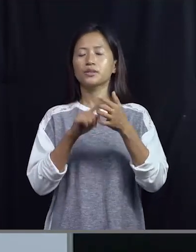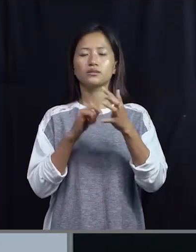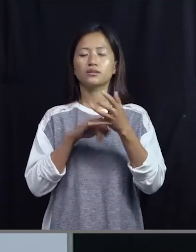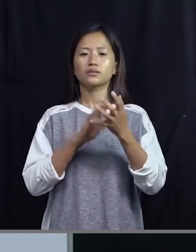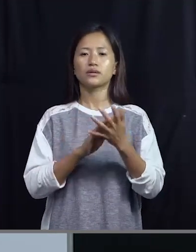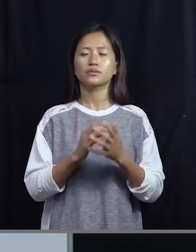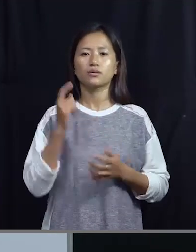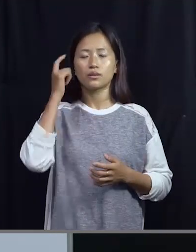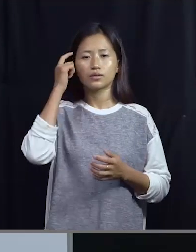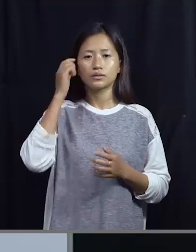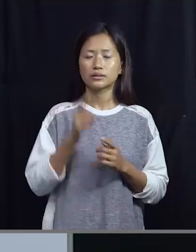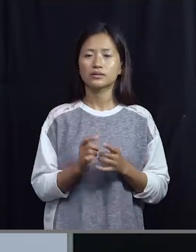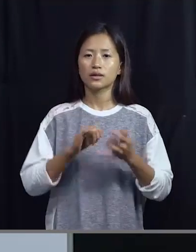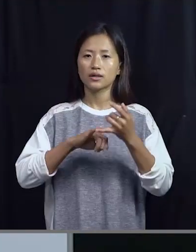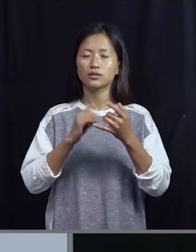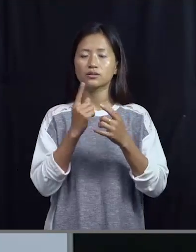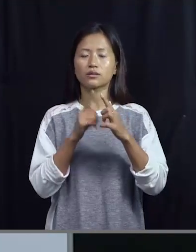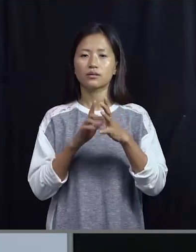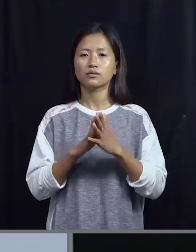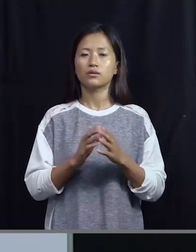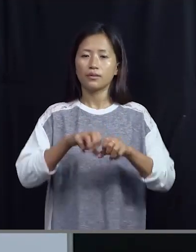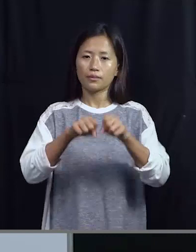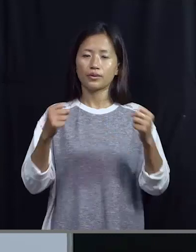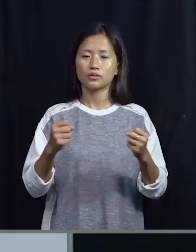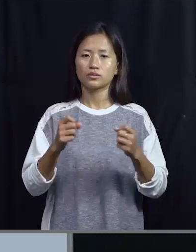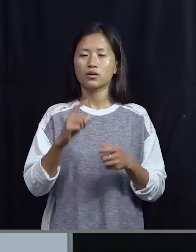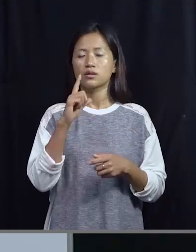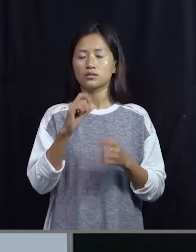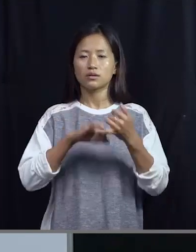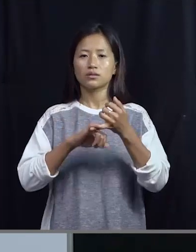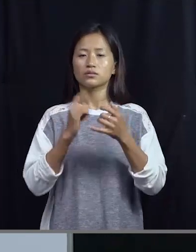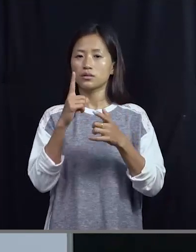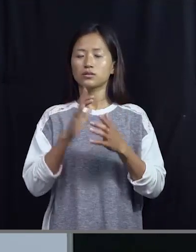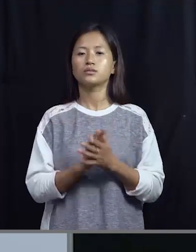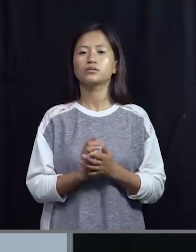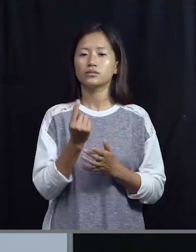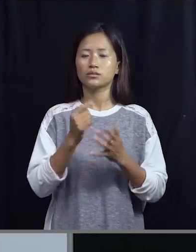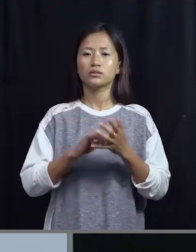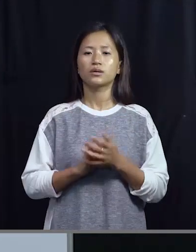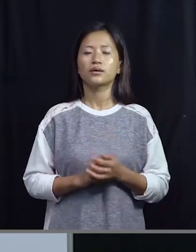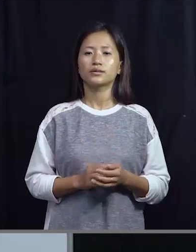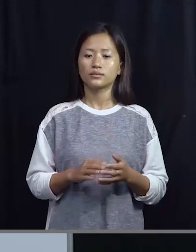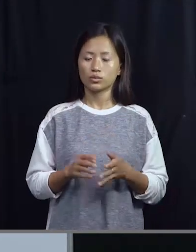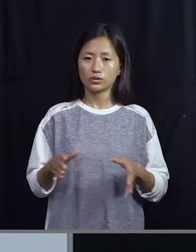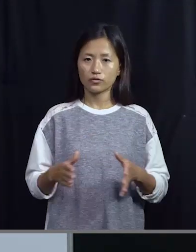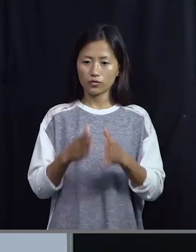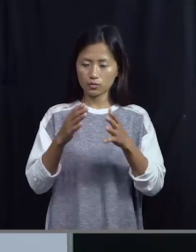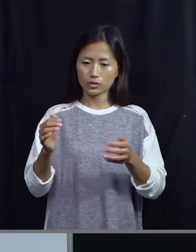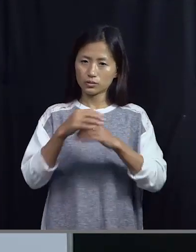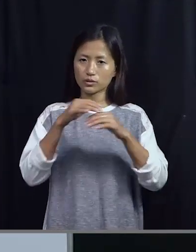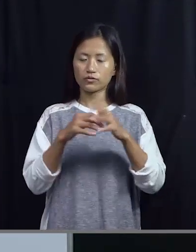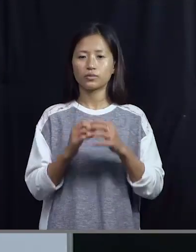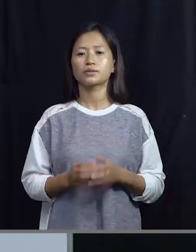word that comes to your mind when you talk about cellulase is breakdown of cellulose, right? That is found in plants when you talk